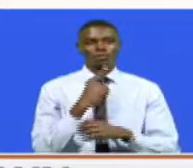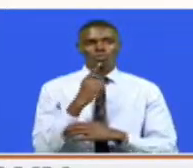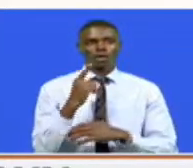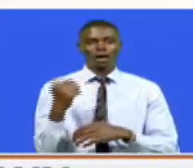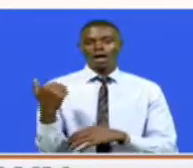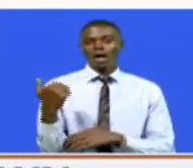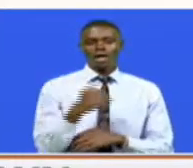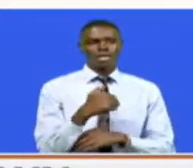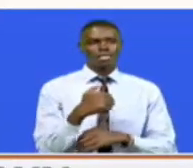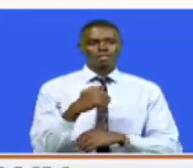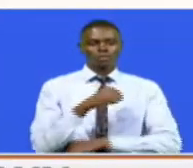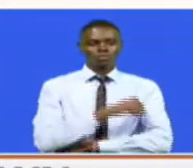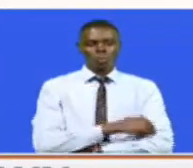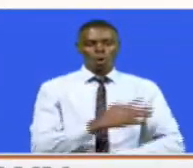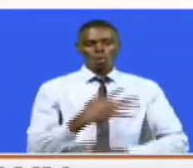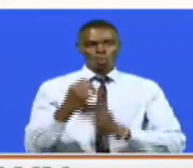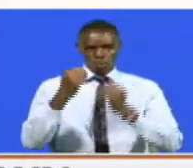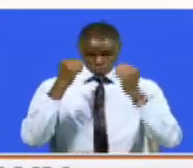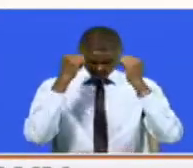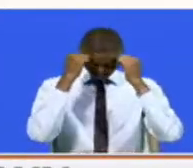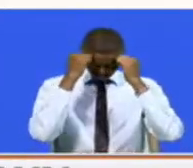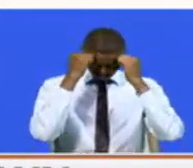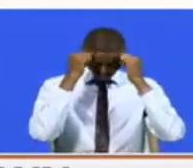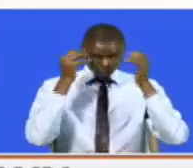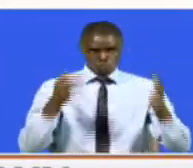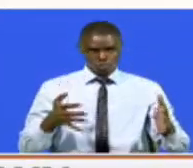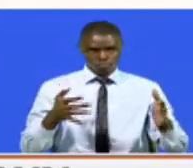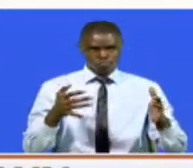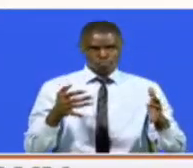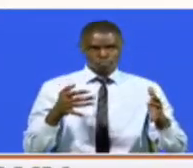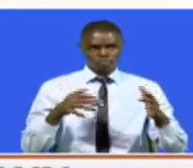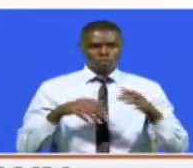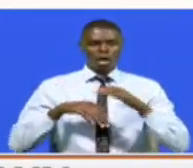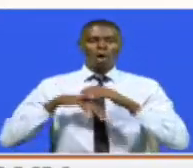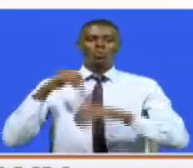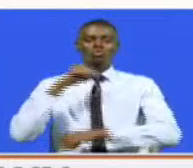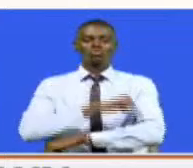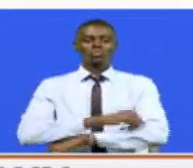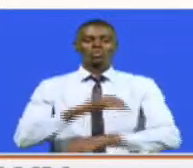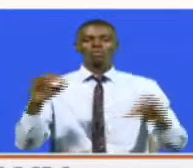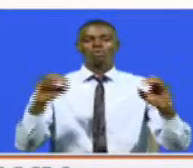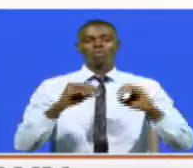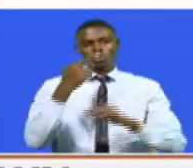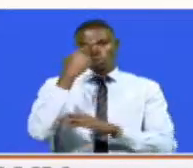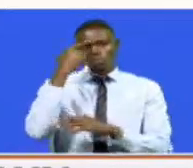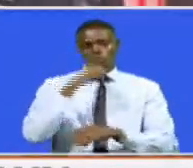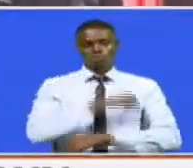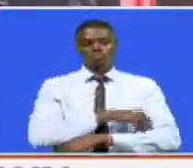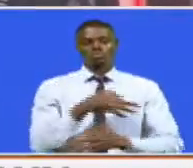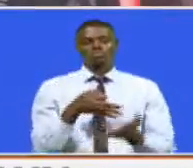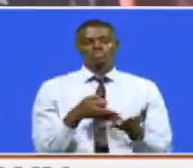going child will not go stay out of school kwa sababu ya school fees.